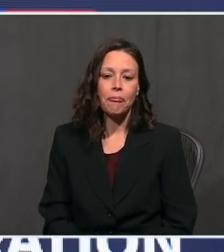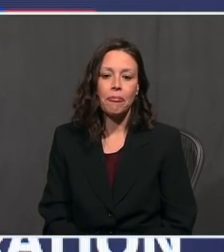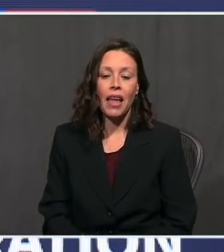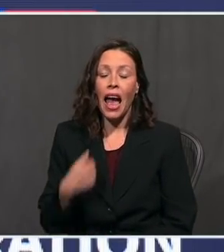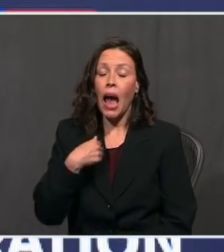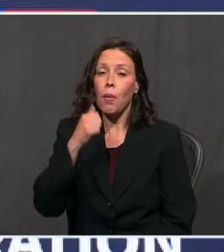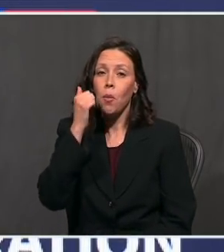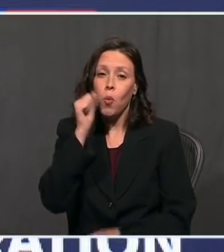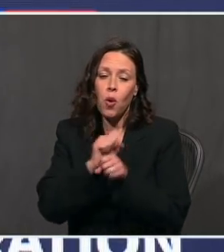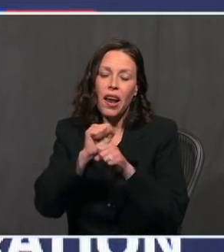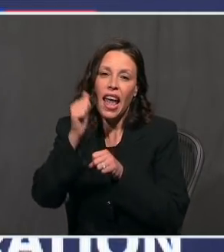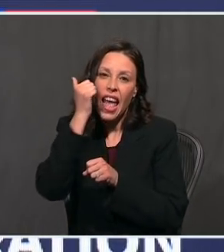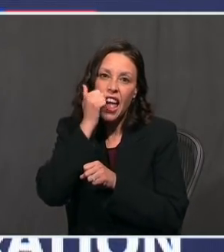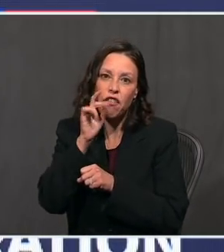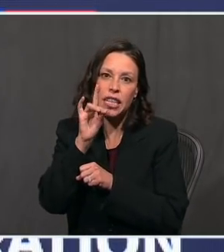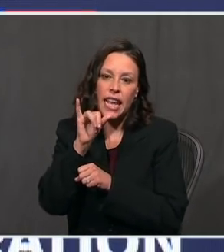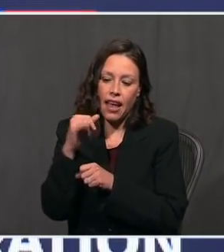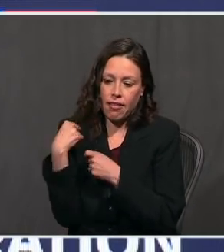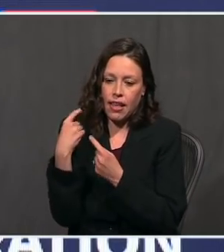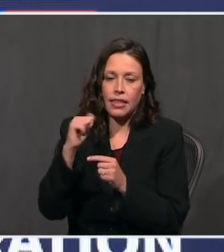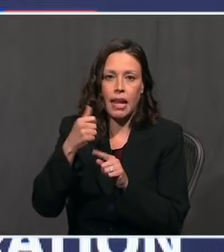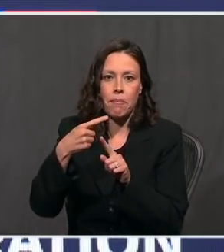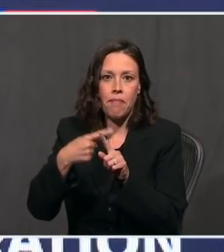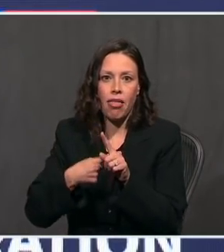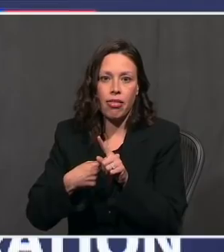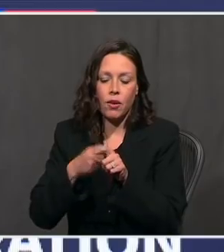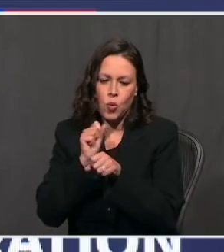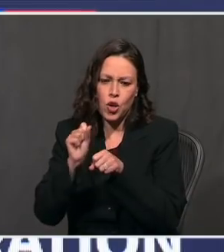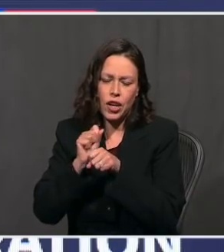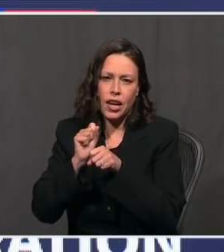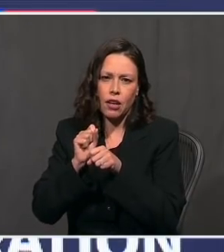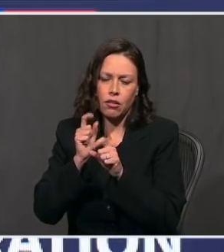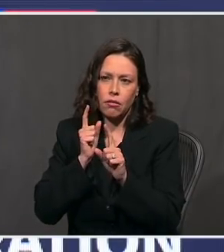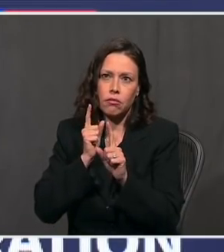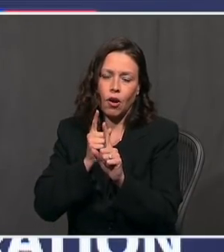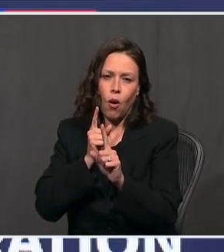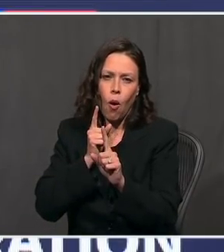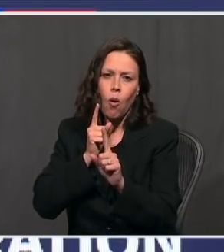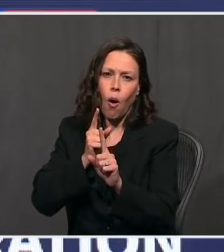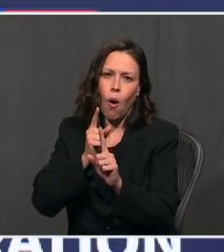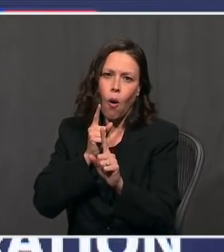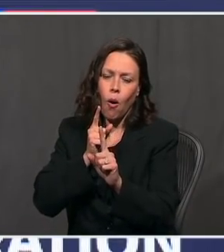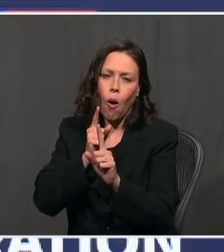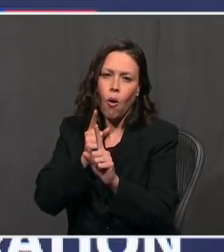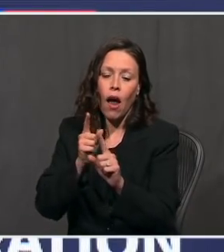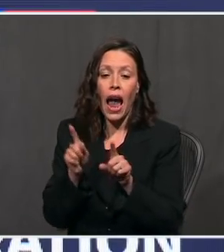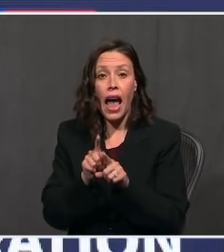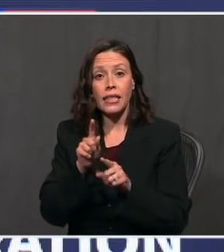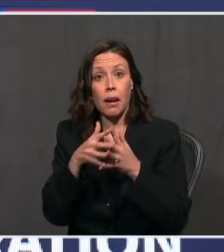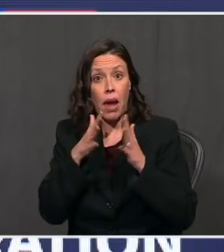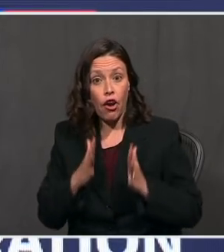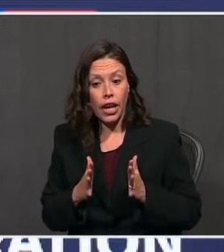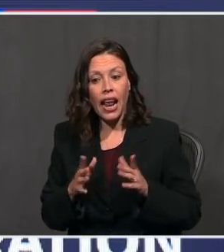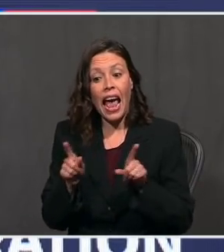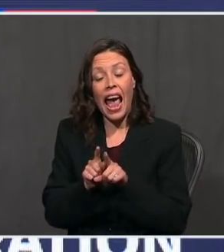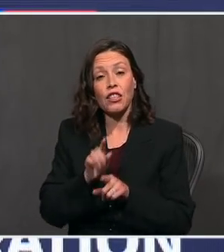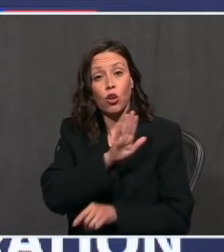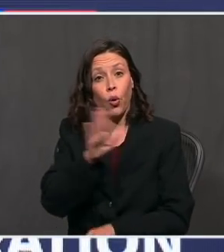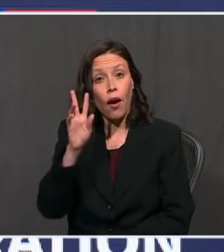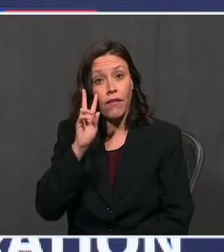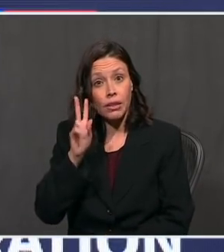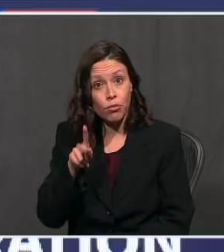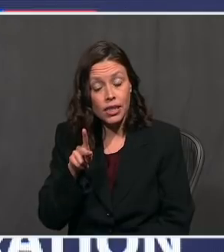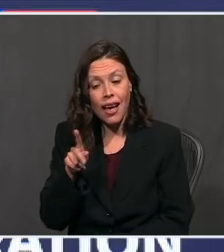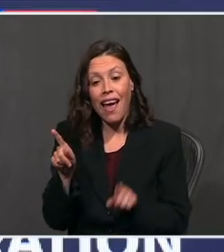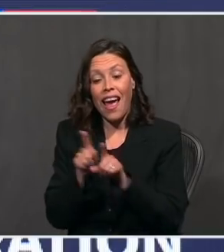day over the last 10 months toward this objective, as an American, as your vice president,